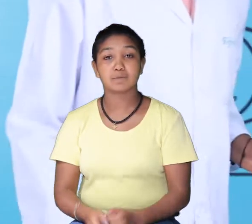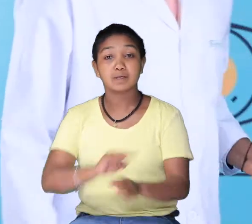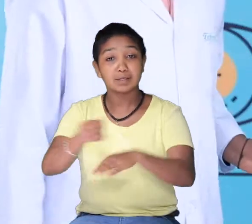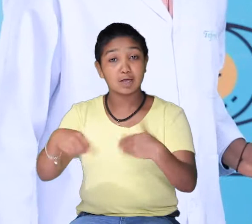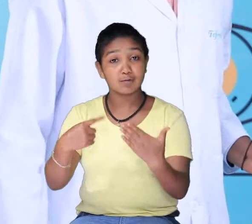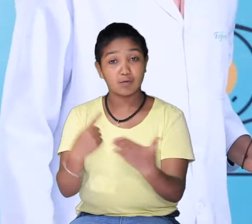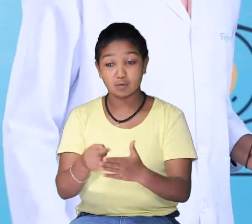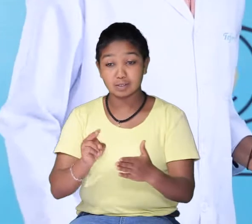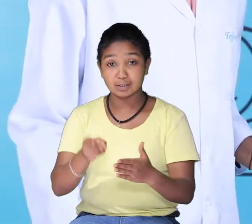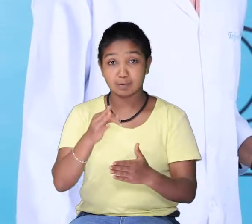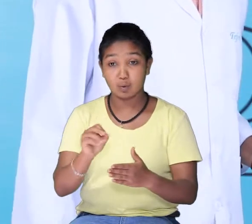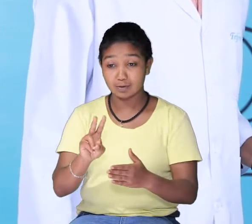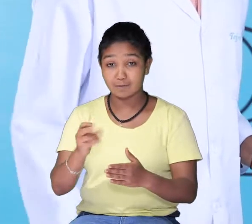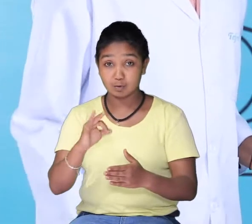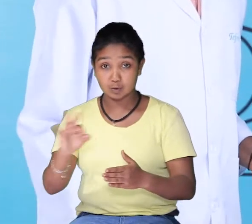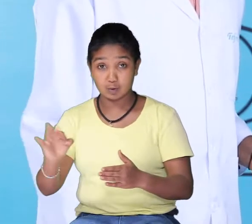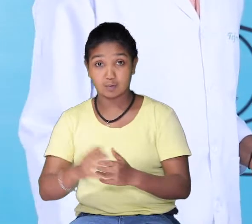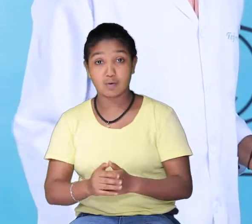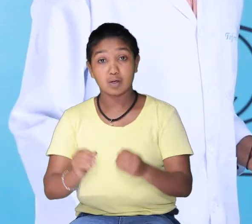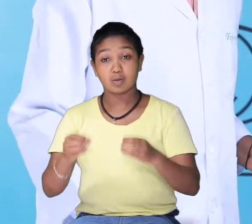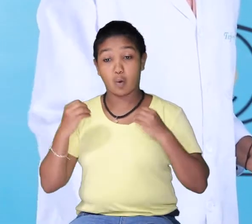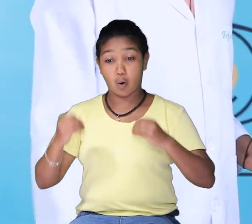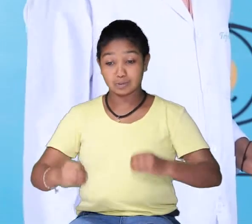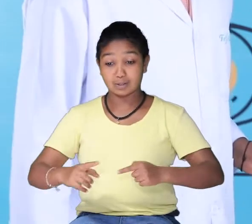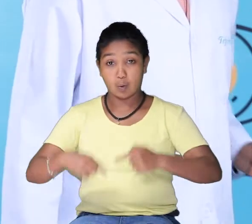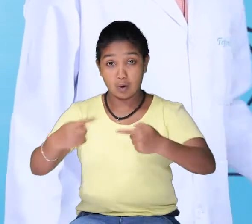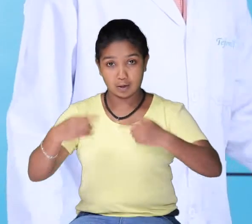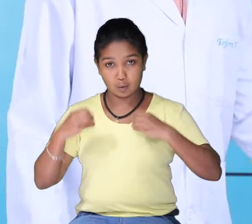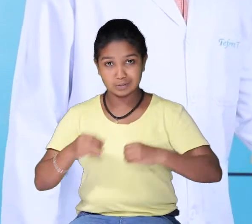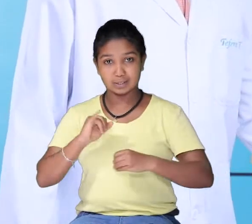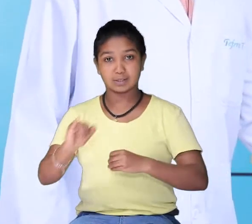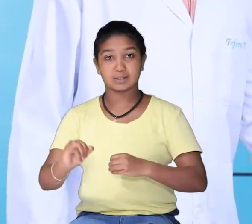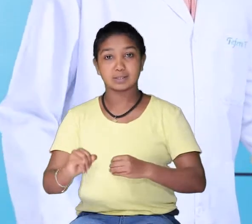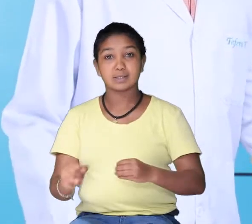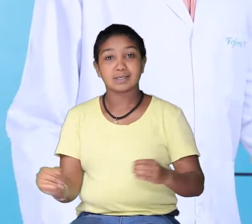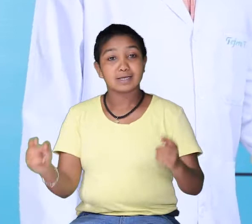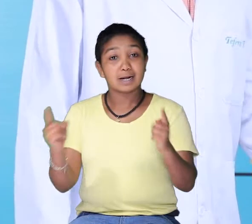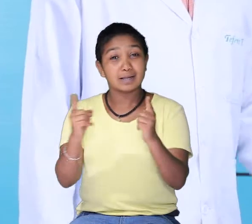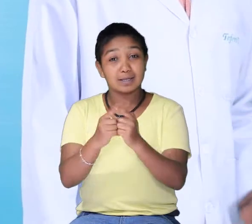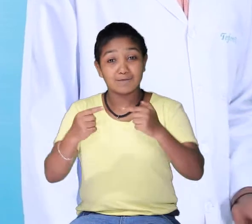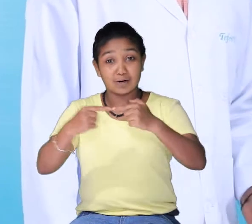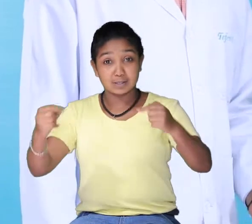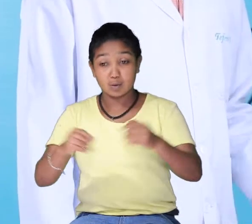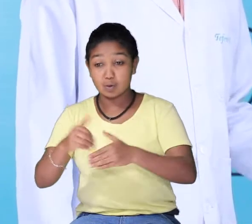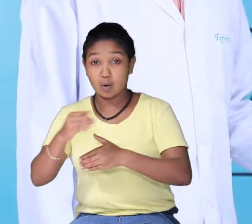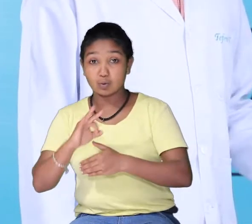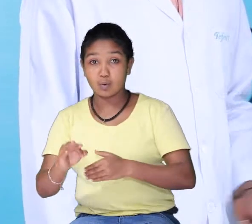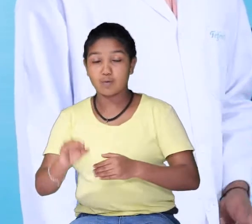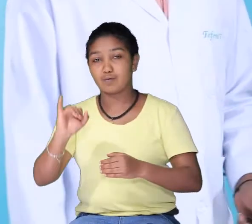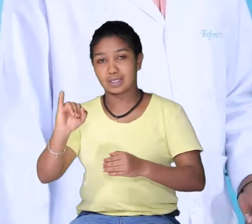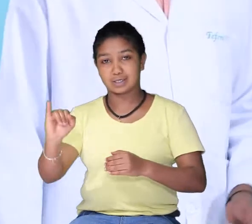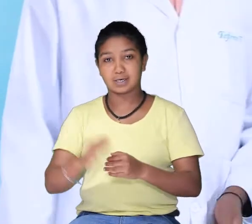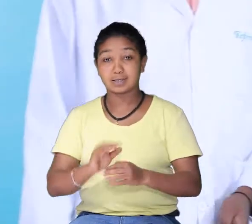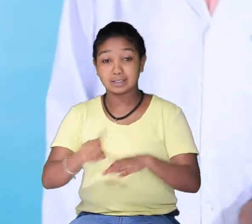Therefore, the speed or the velocity of the rolling object, is related inversely with that of the moment of